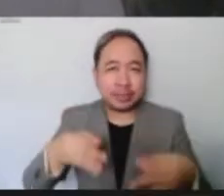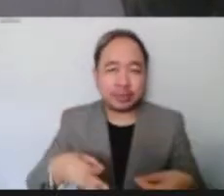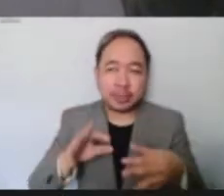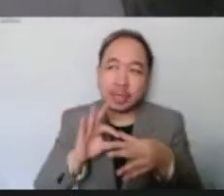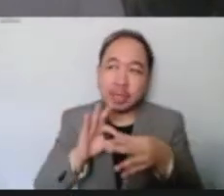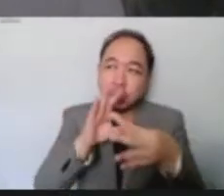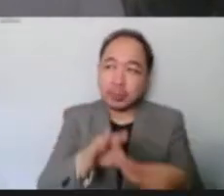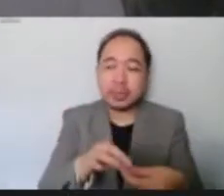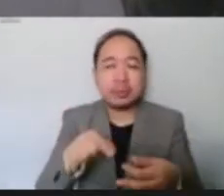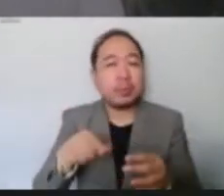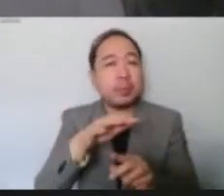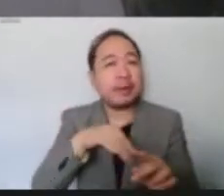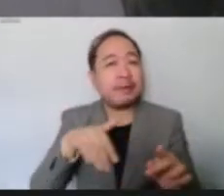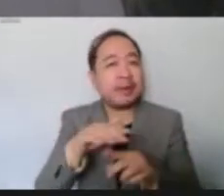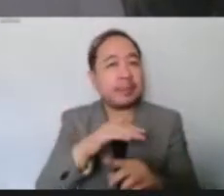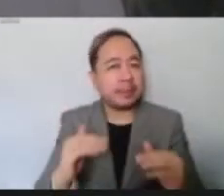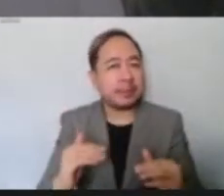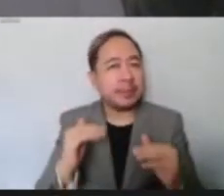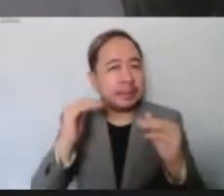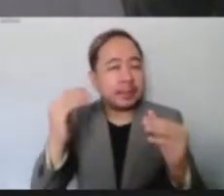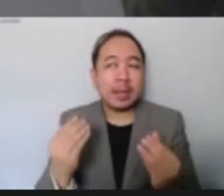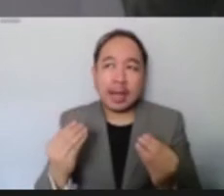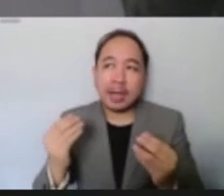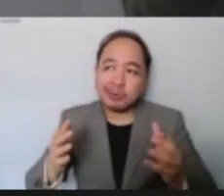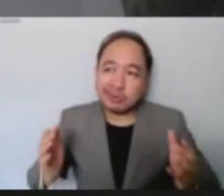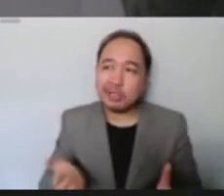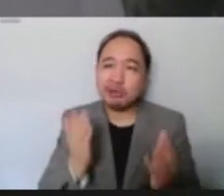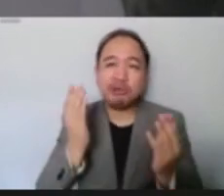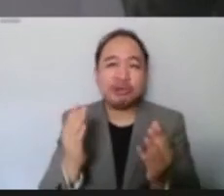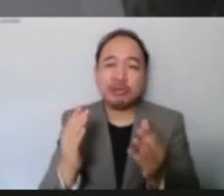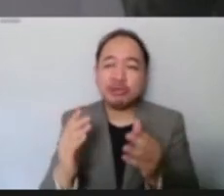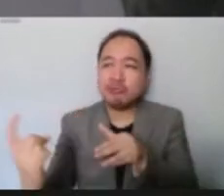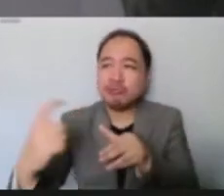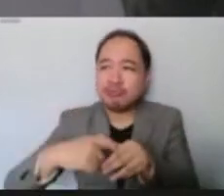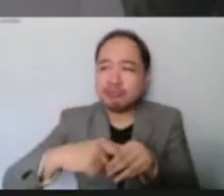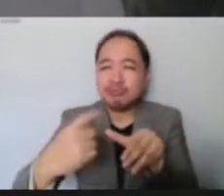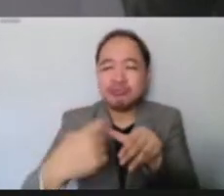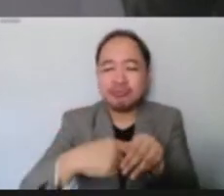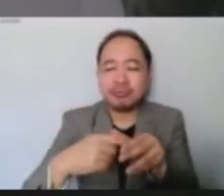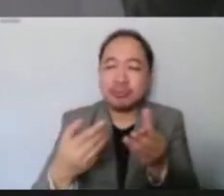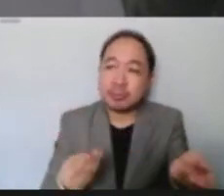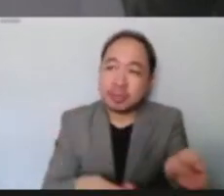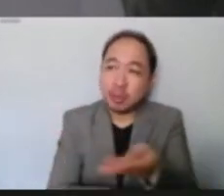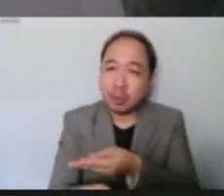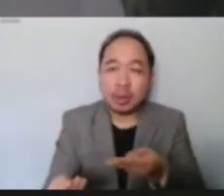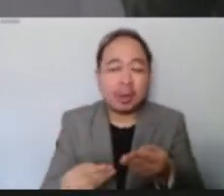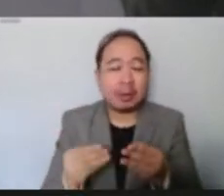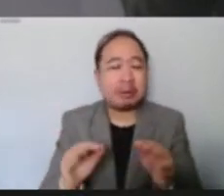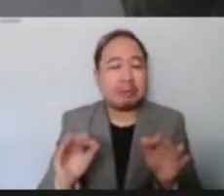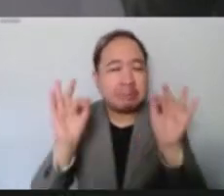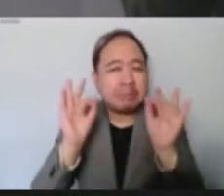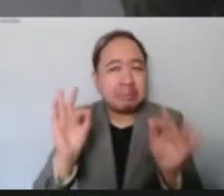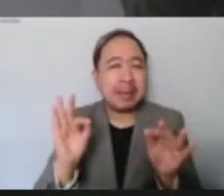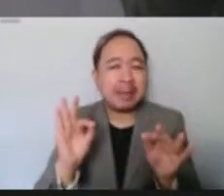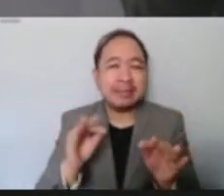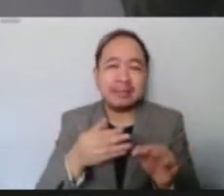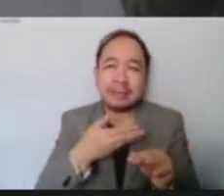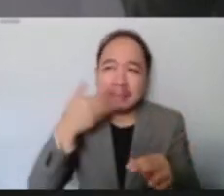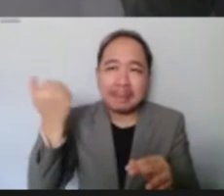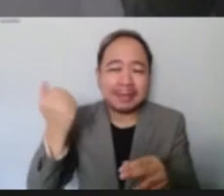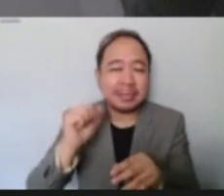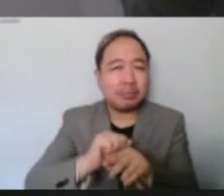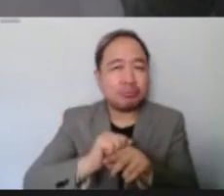development through enhanced Regional cooperation including the sharing of best practices in this context